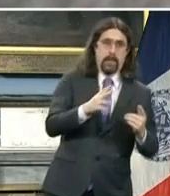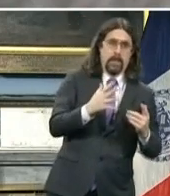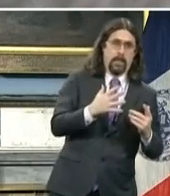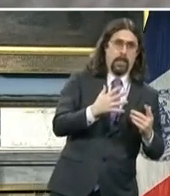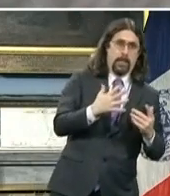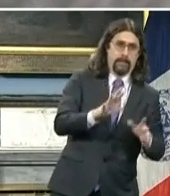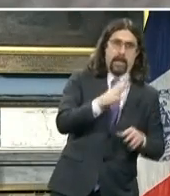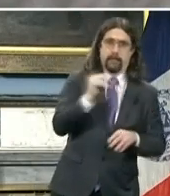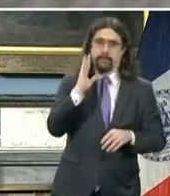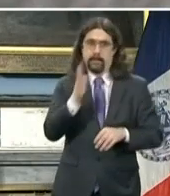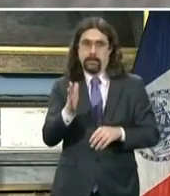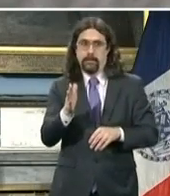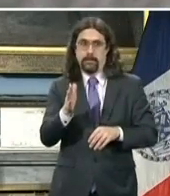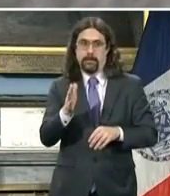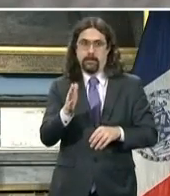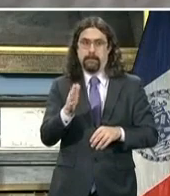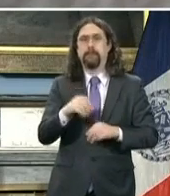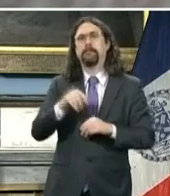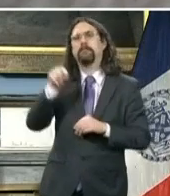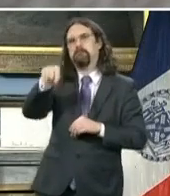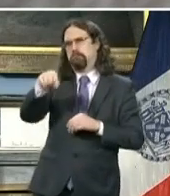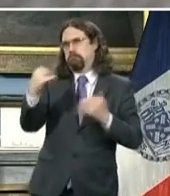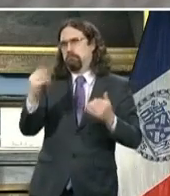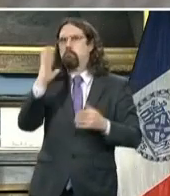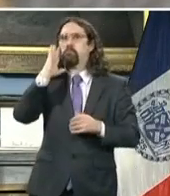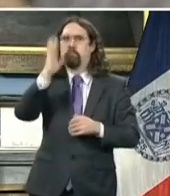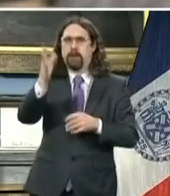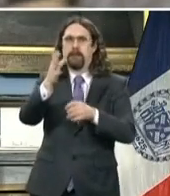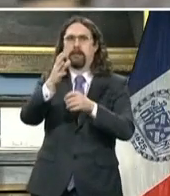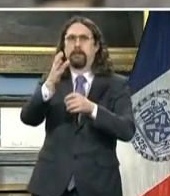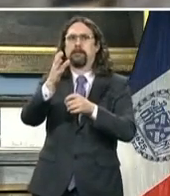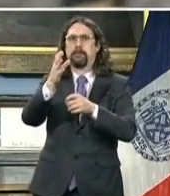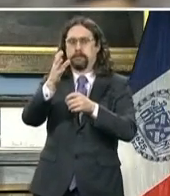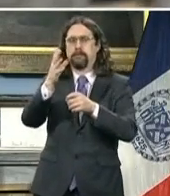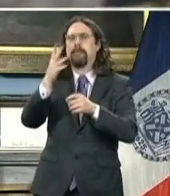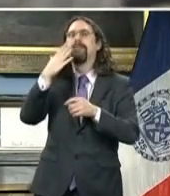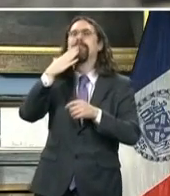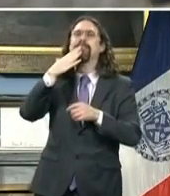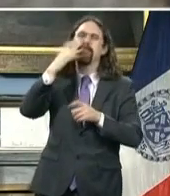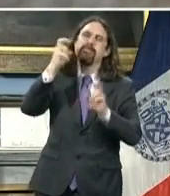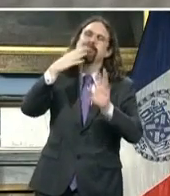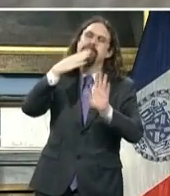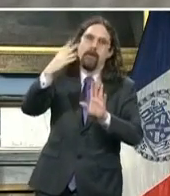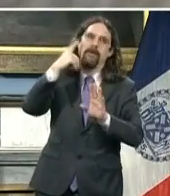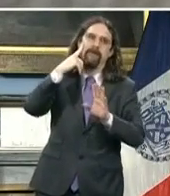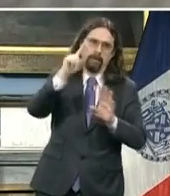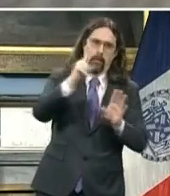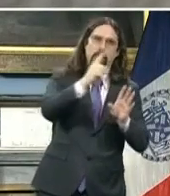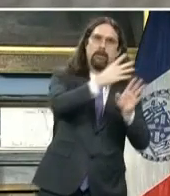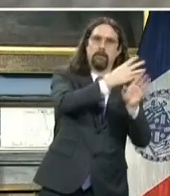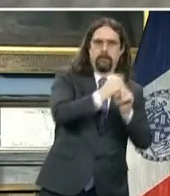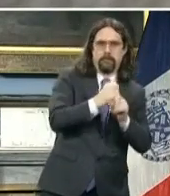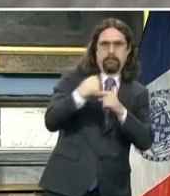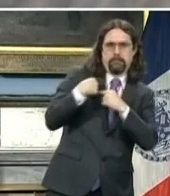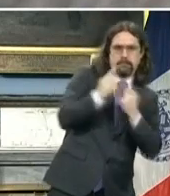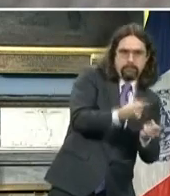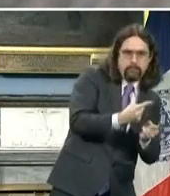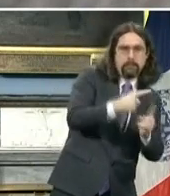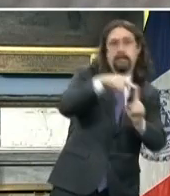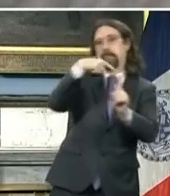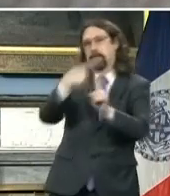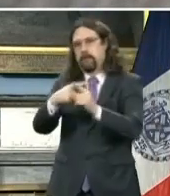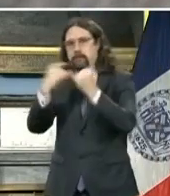greatest need. That's on top of the 200,000 that arrived for our public hospitals on Friday. So now we can say that our supply